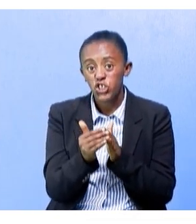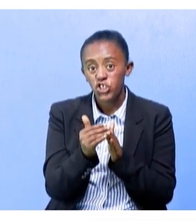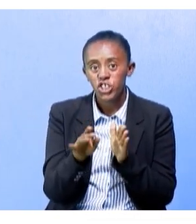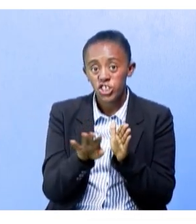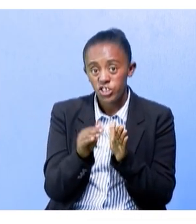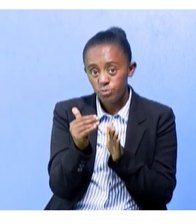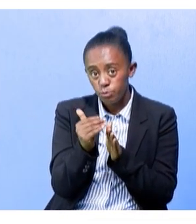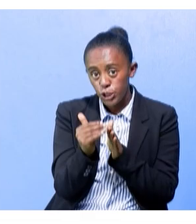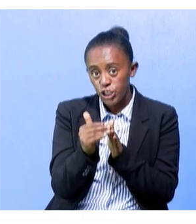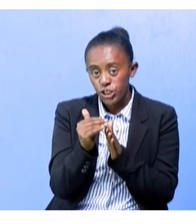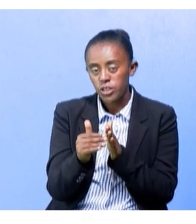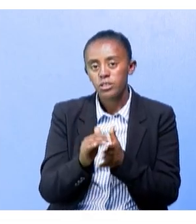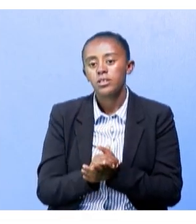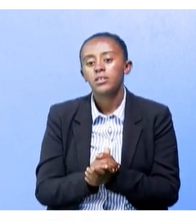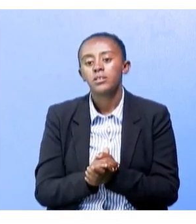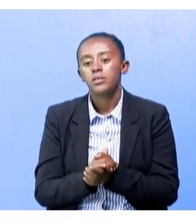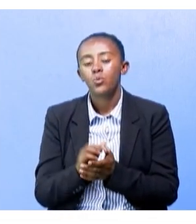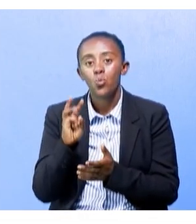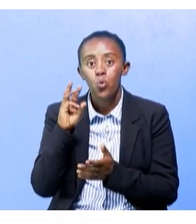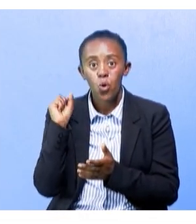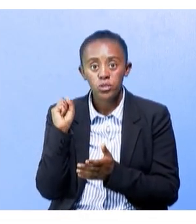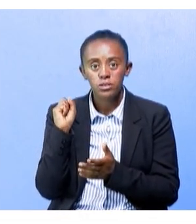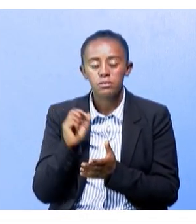trip to the beach